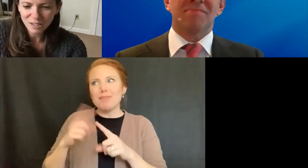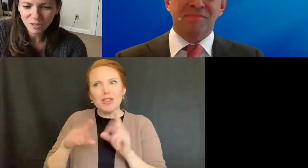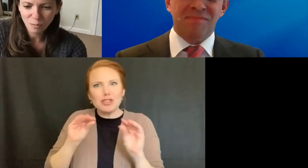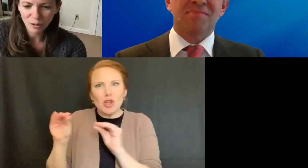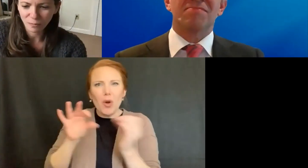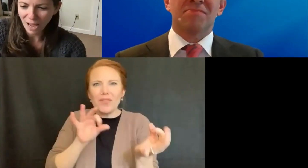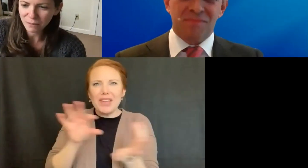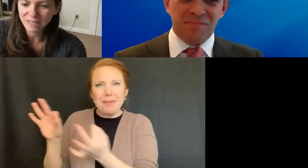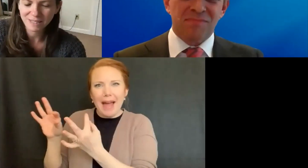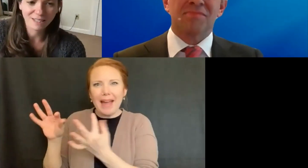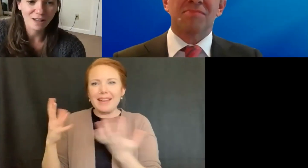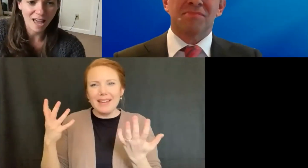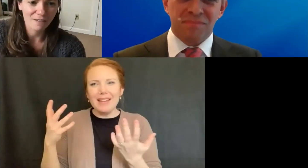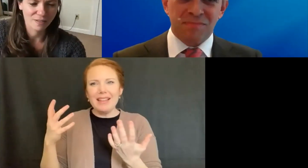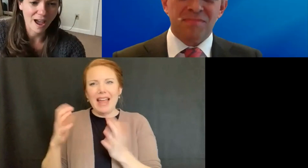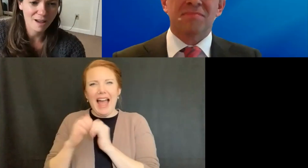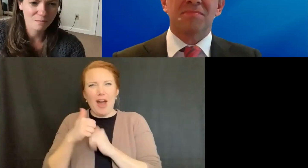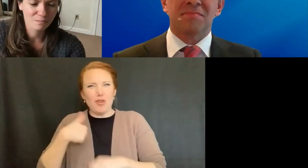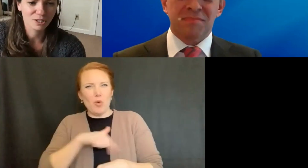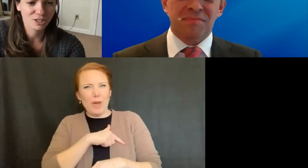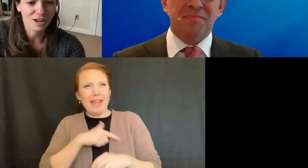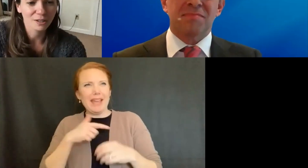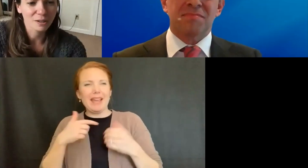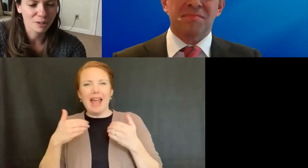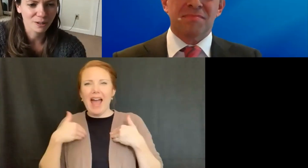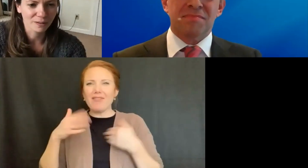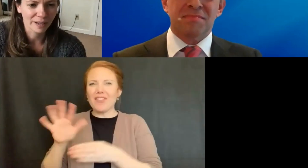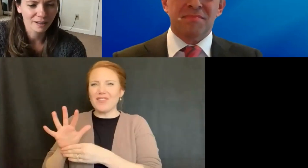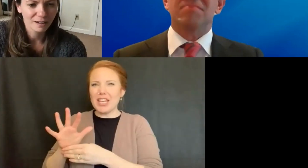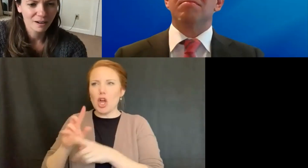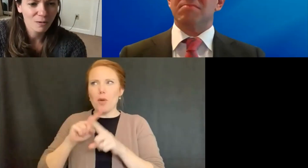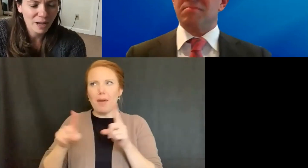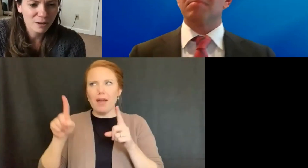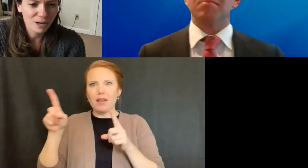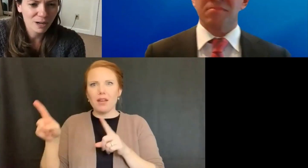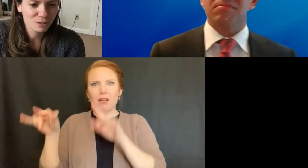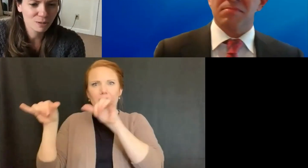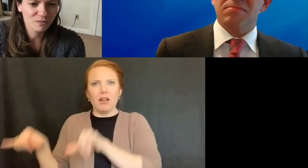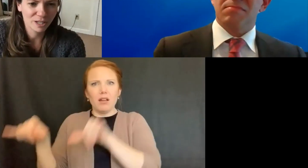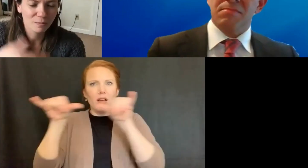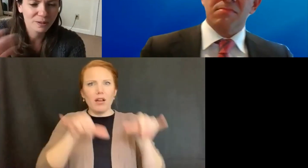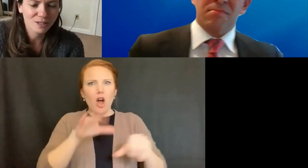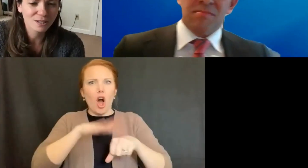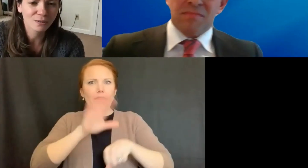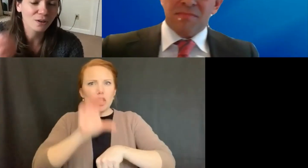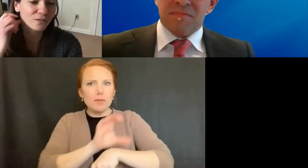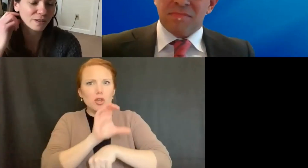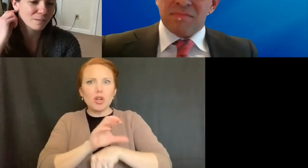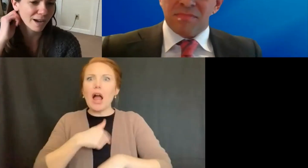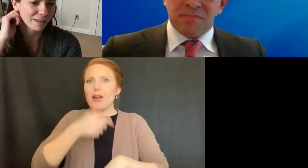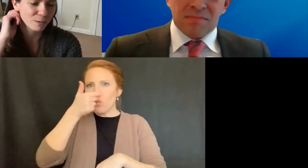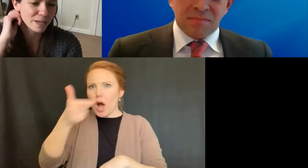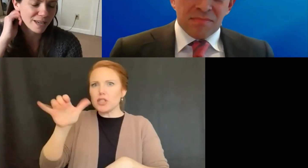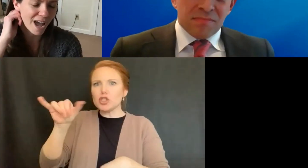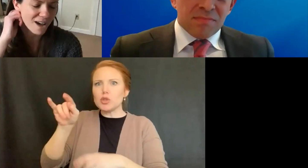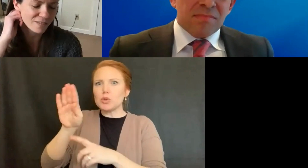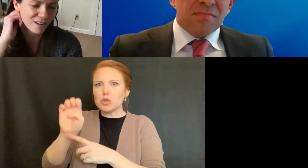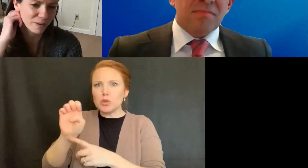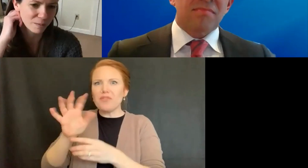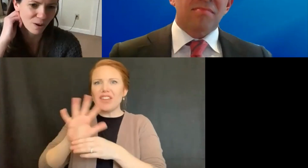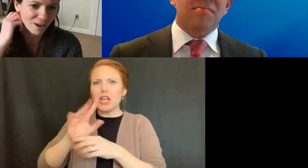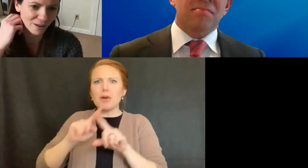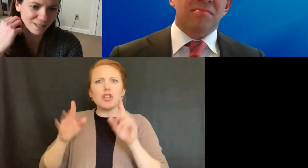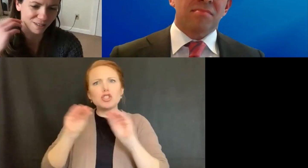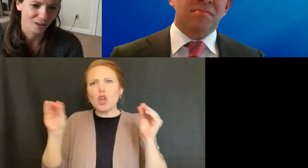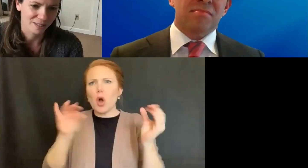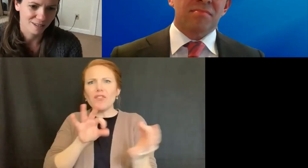was like, how do we still have that, but just on the computer? Like, okay, you watch a YouTube video, but there's still no feedback. Like we have to have